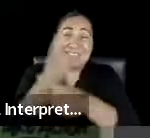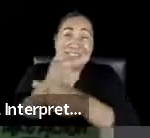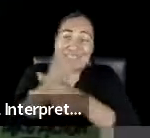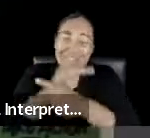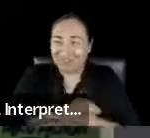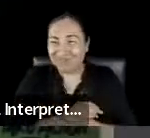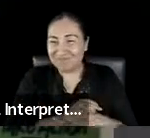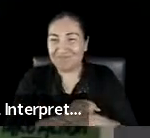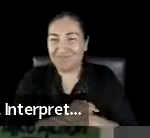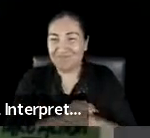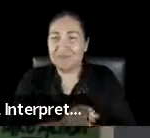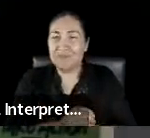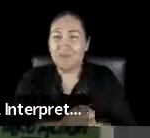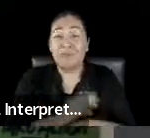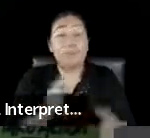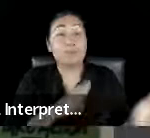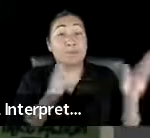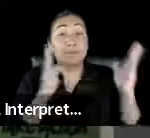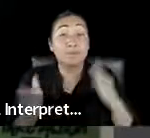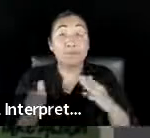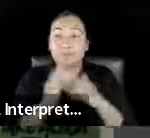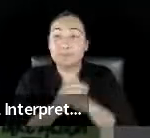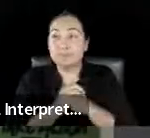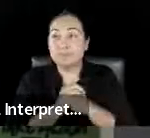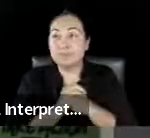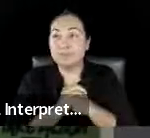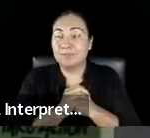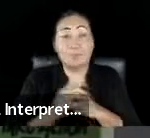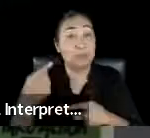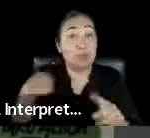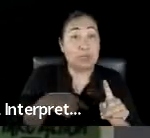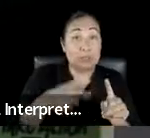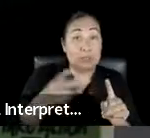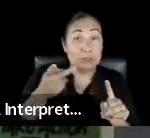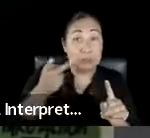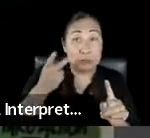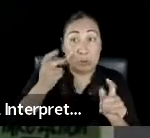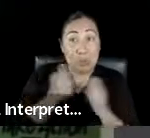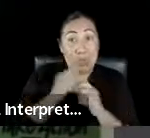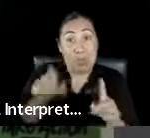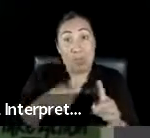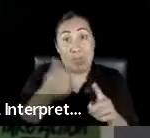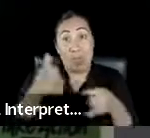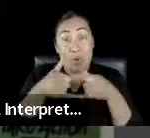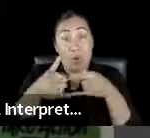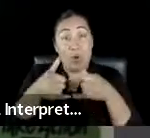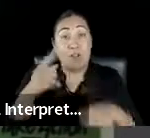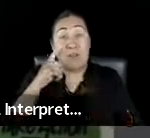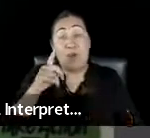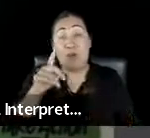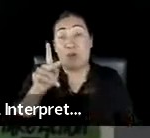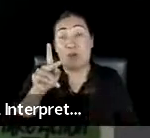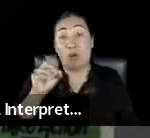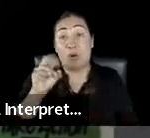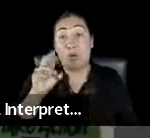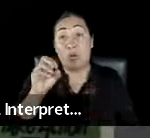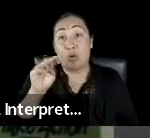kiddo. All right, so moving on. As we saw with the other award for Karamo Brown for